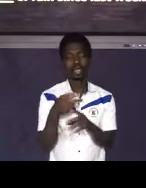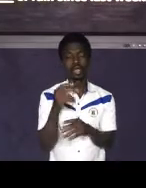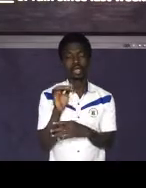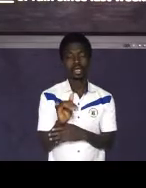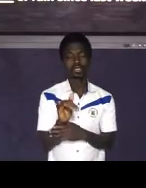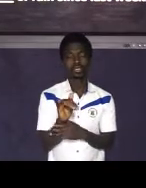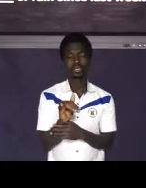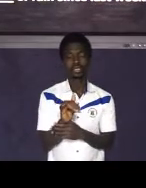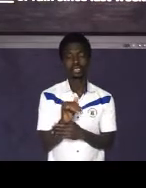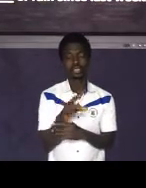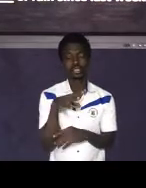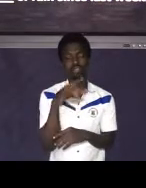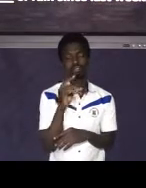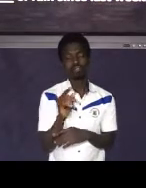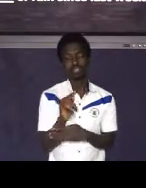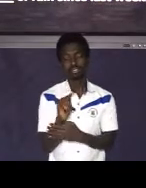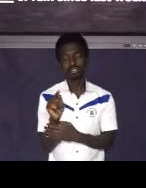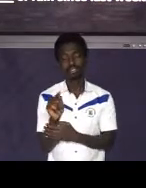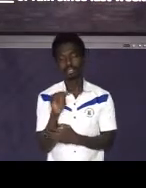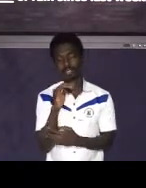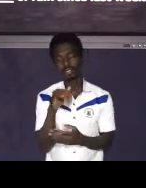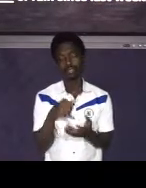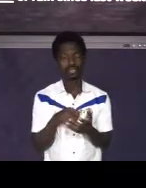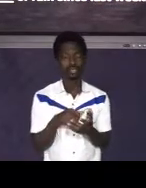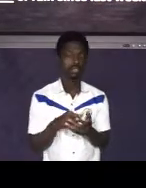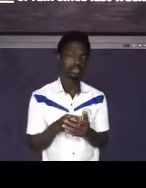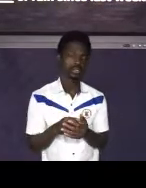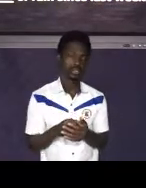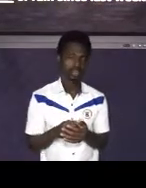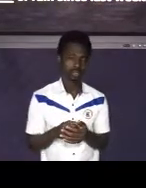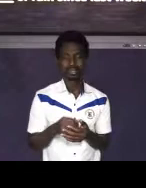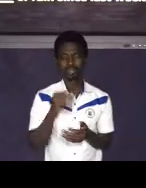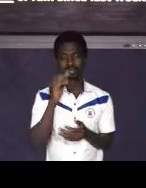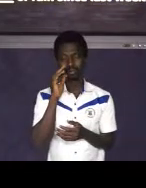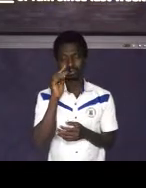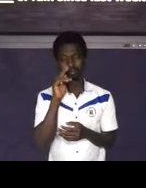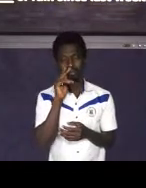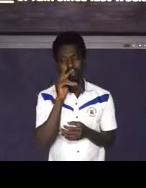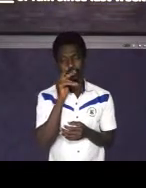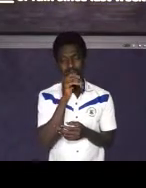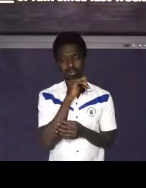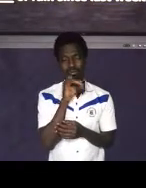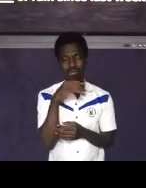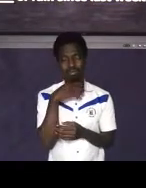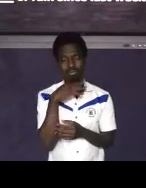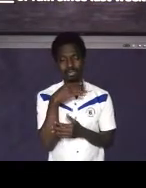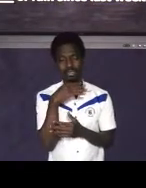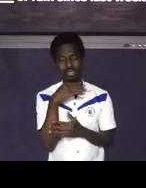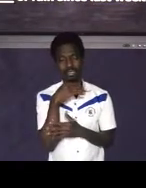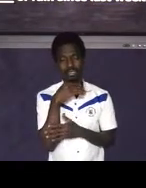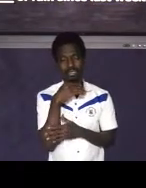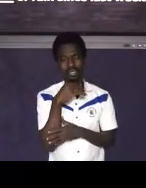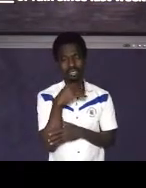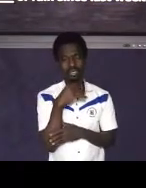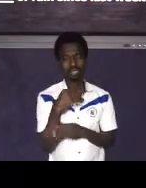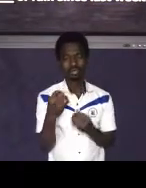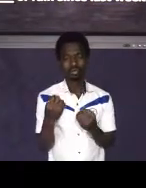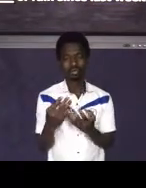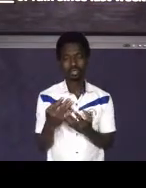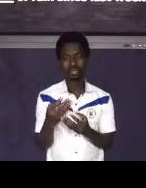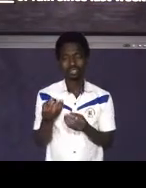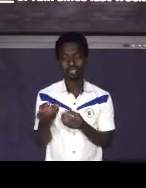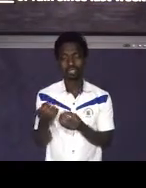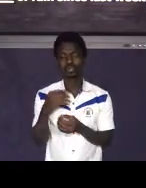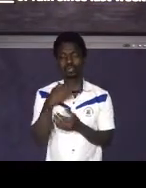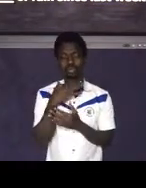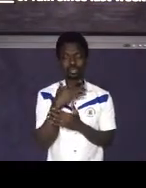hardly find dash. Is it a particle of dirt, a particles of dirt, many